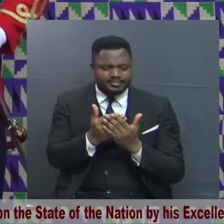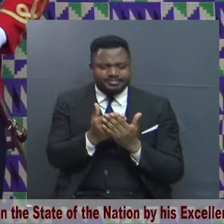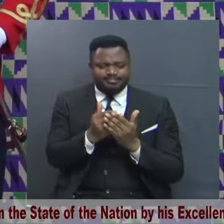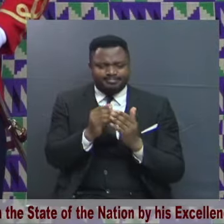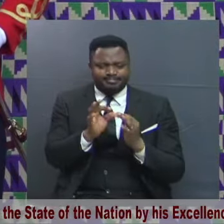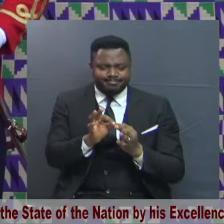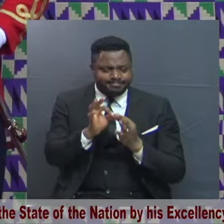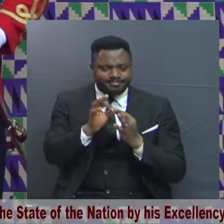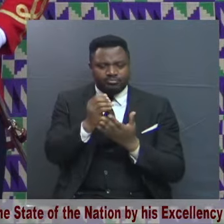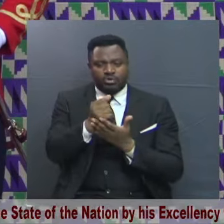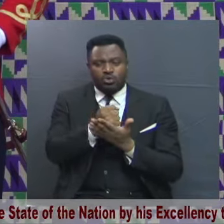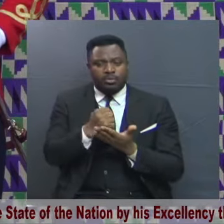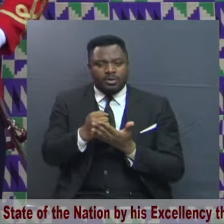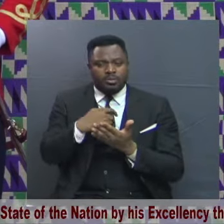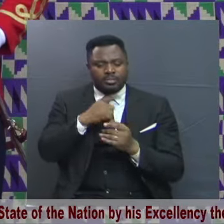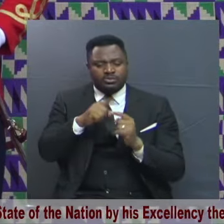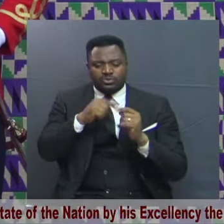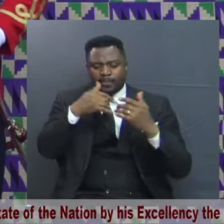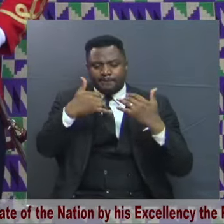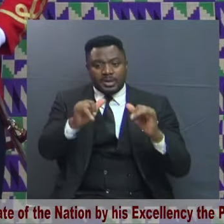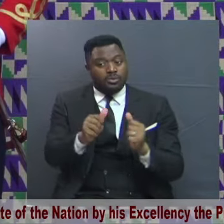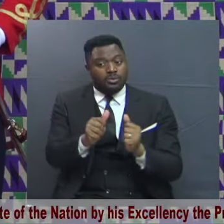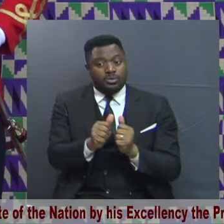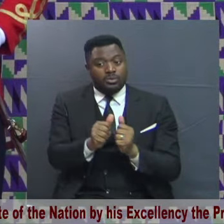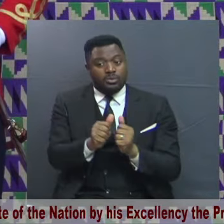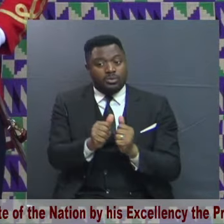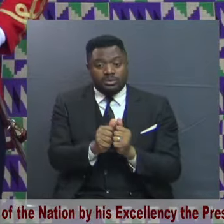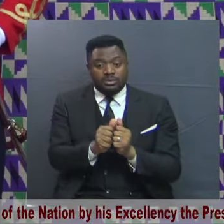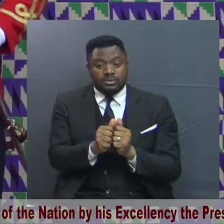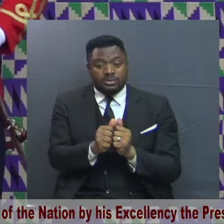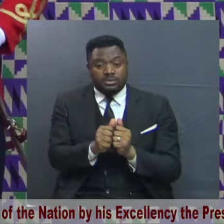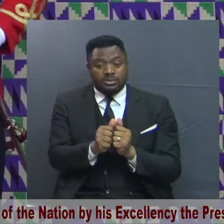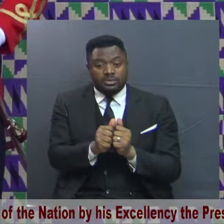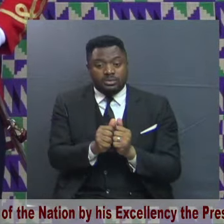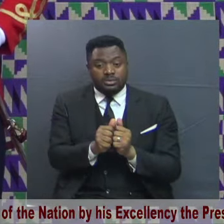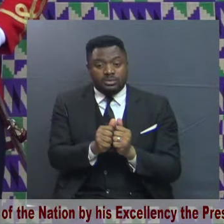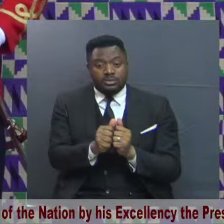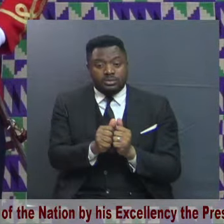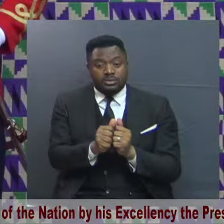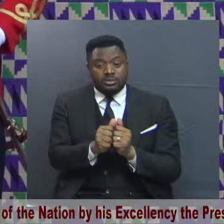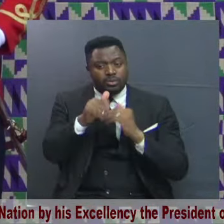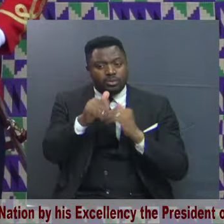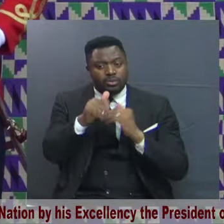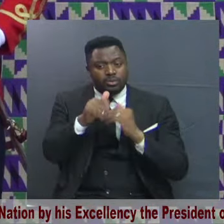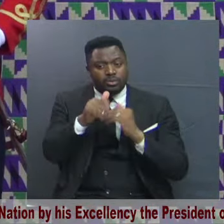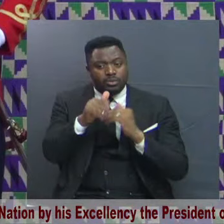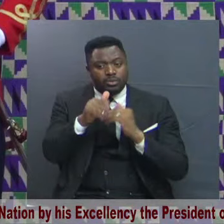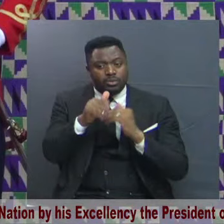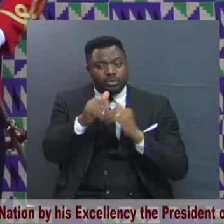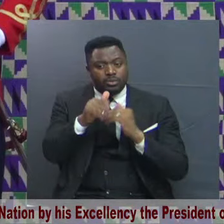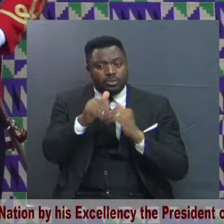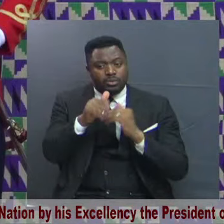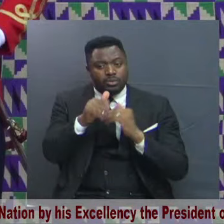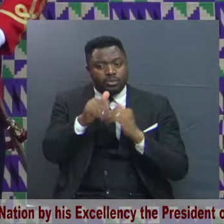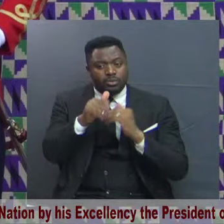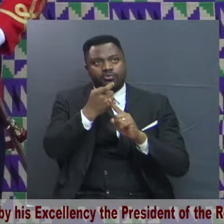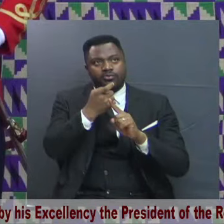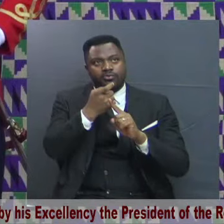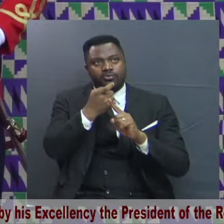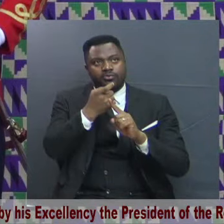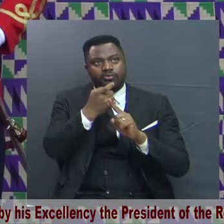not be tampered with lightly but I hasten to add our constitution did not descend from